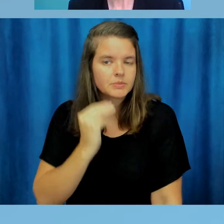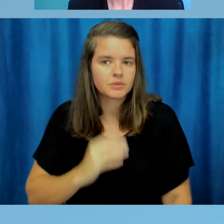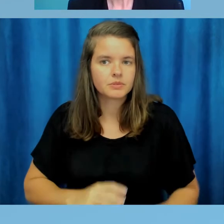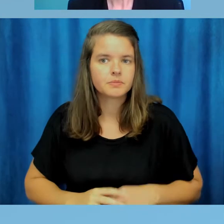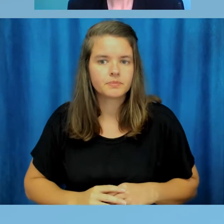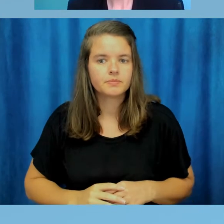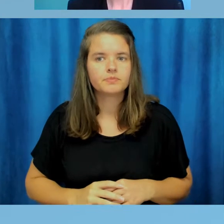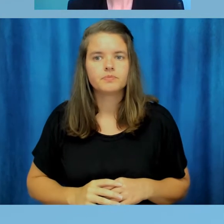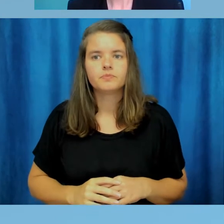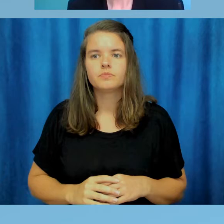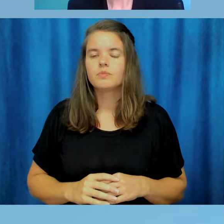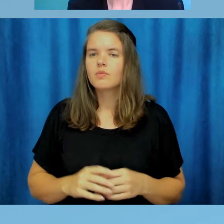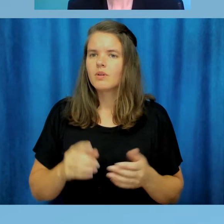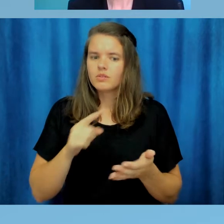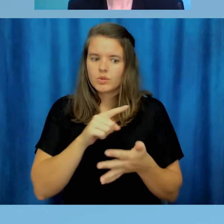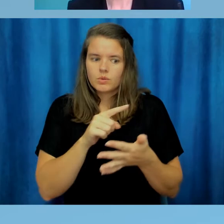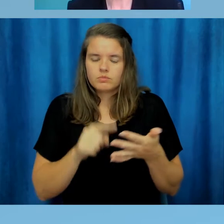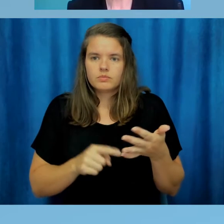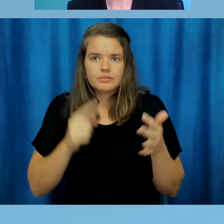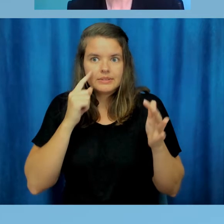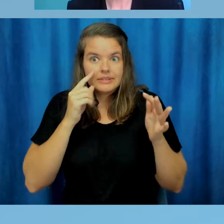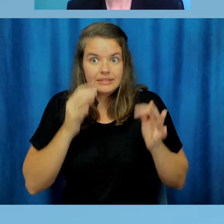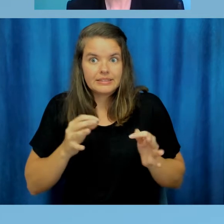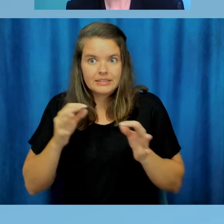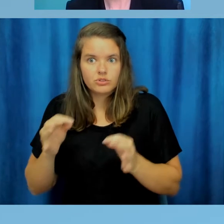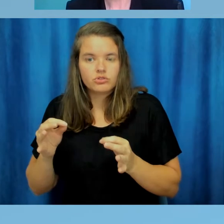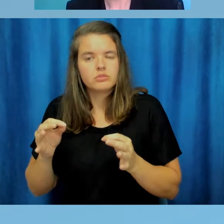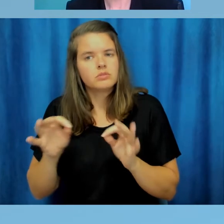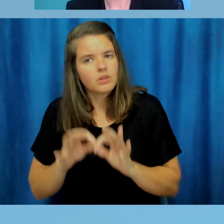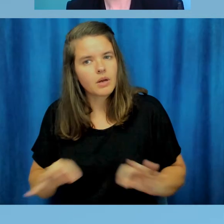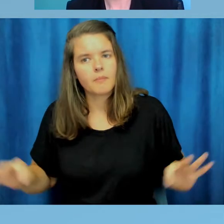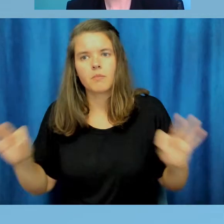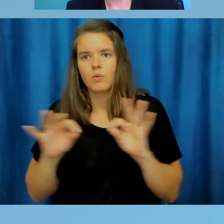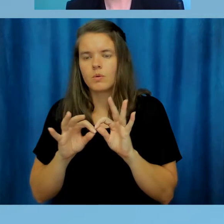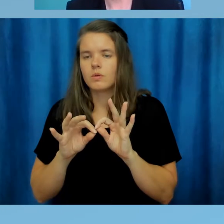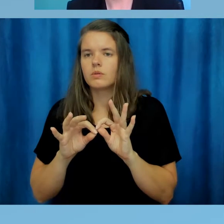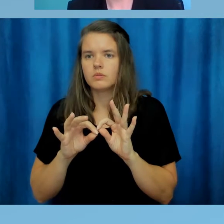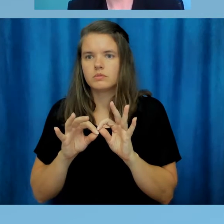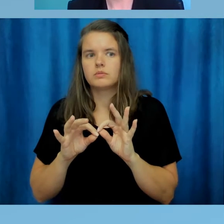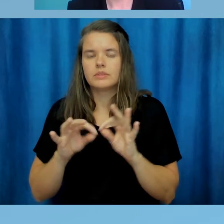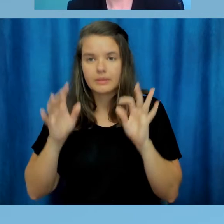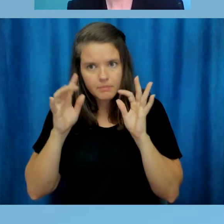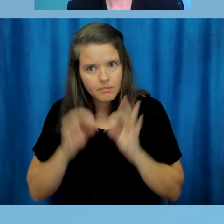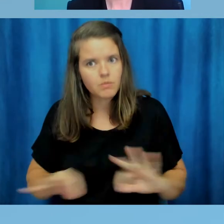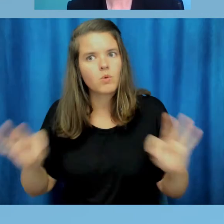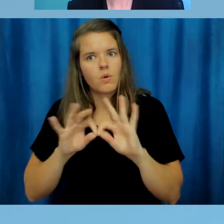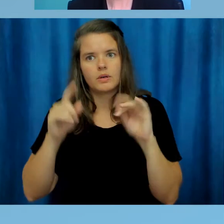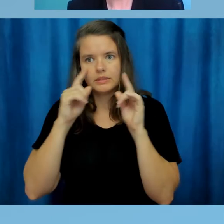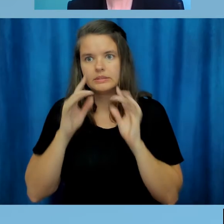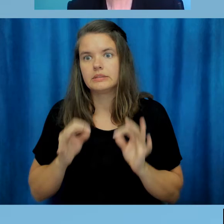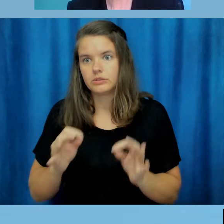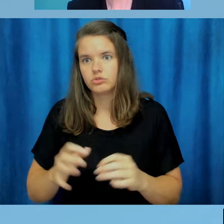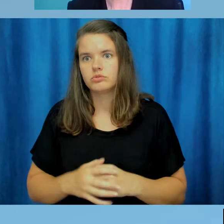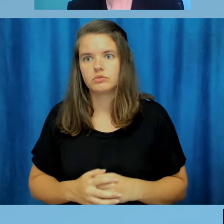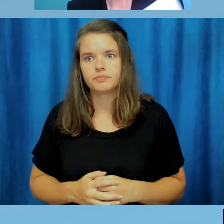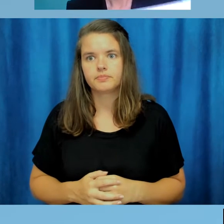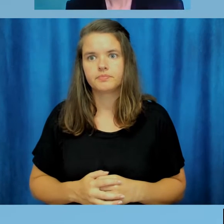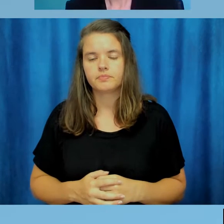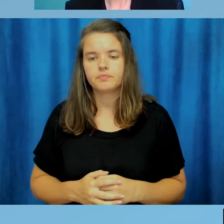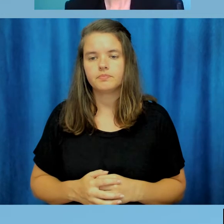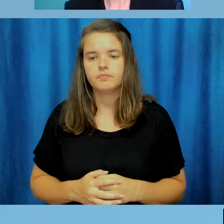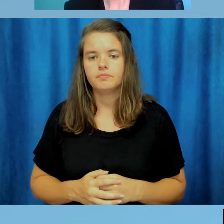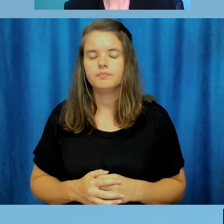experience. So these decisions are important, very important decisions. And that brings me